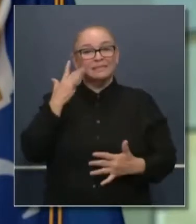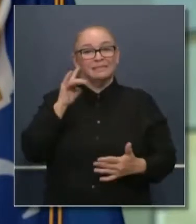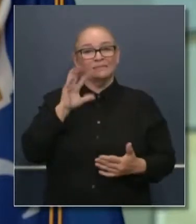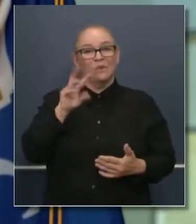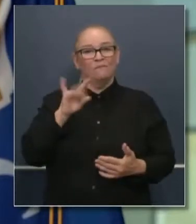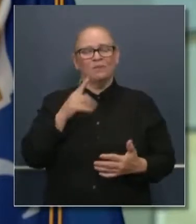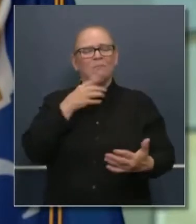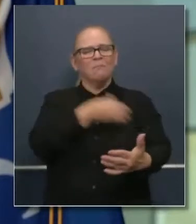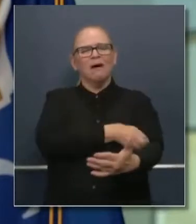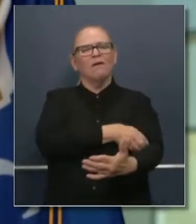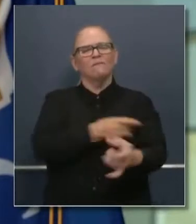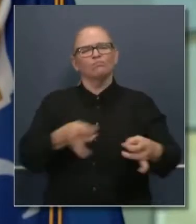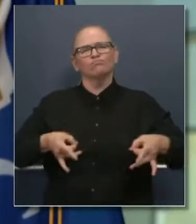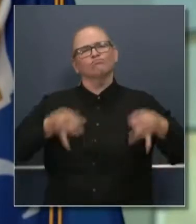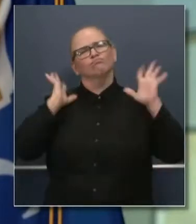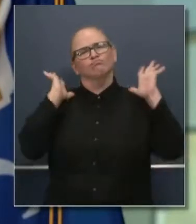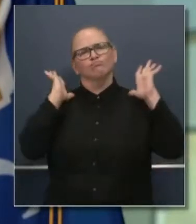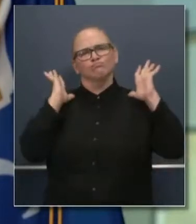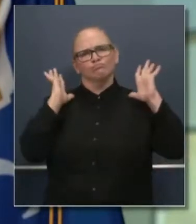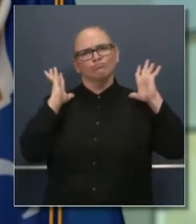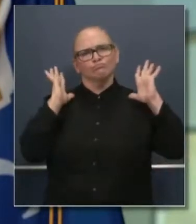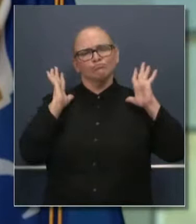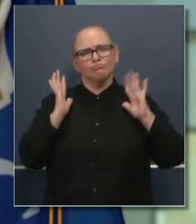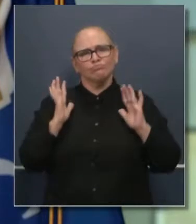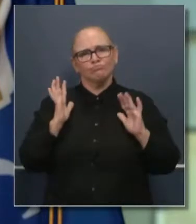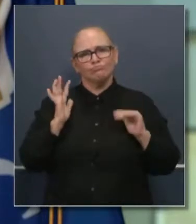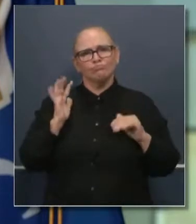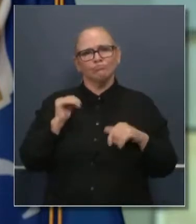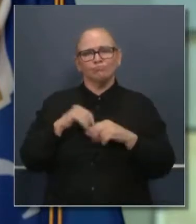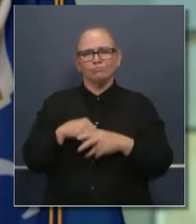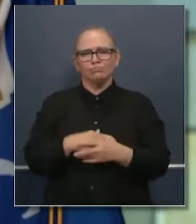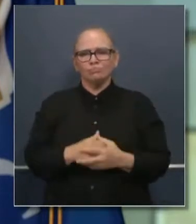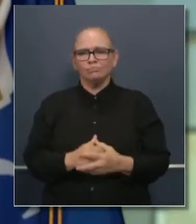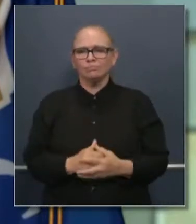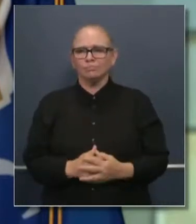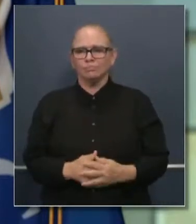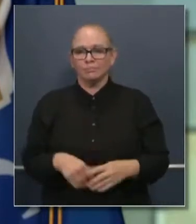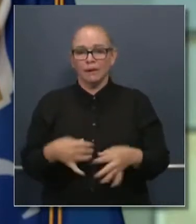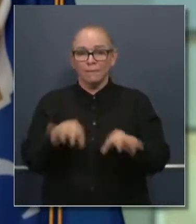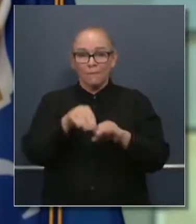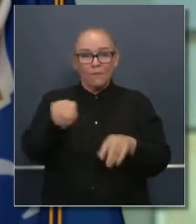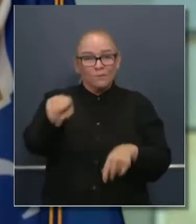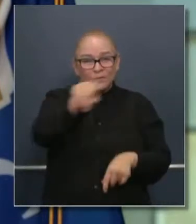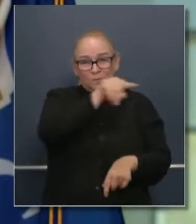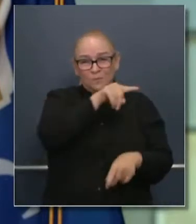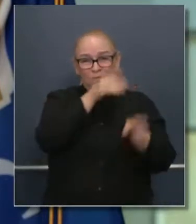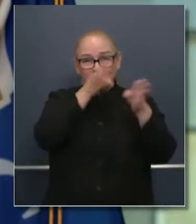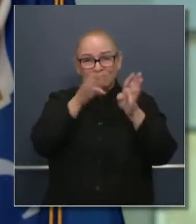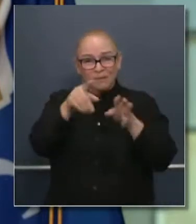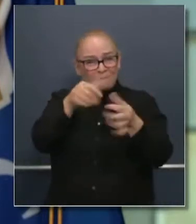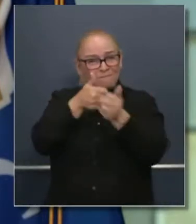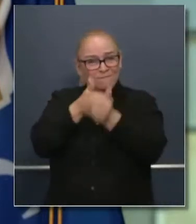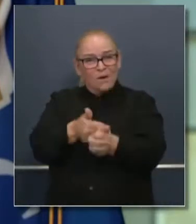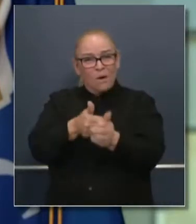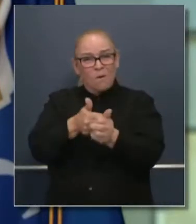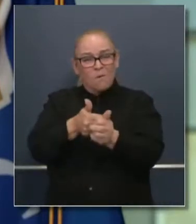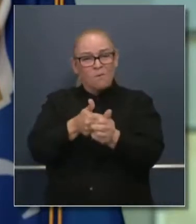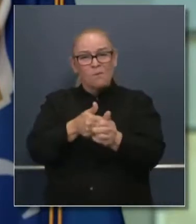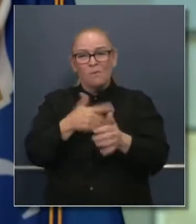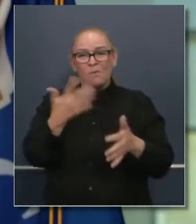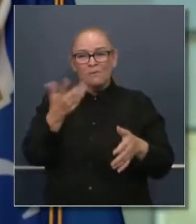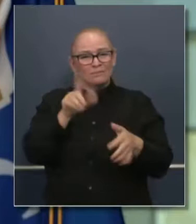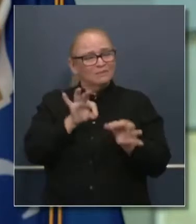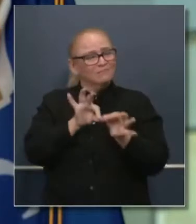and deadly this disease remains to be, and how important it is to do the kind of work we all must do